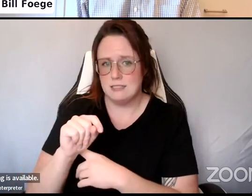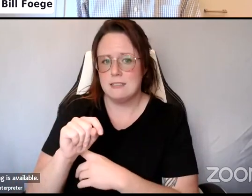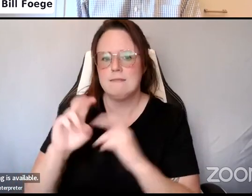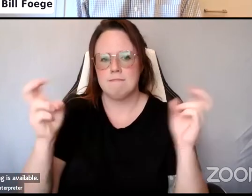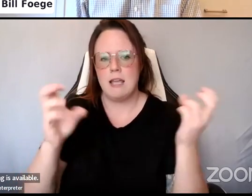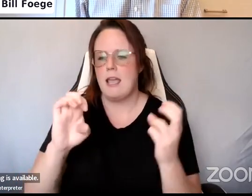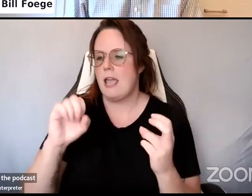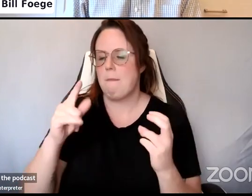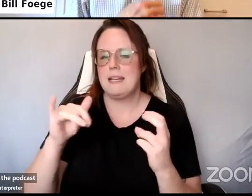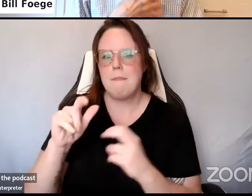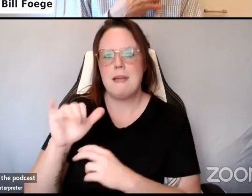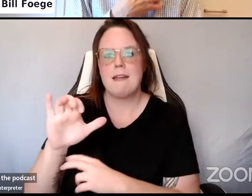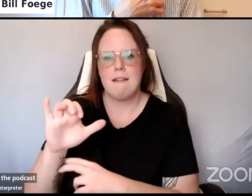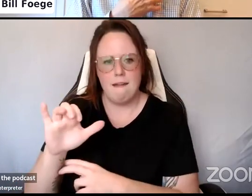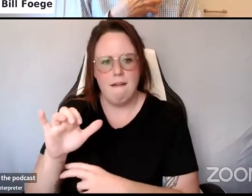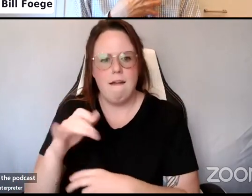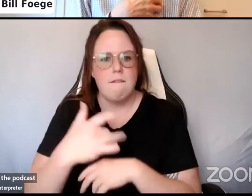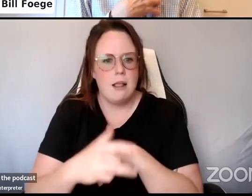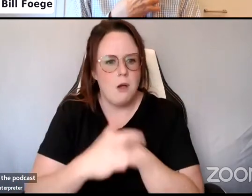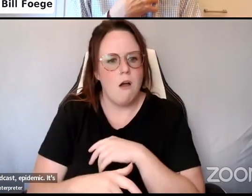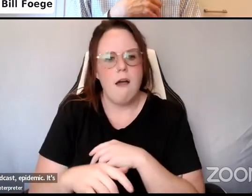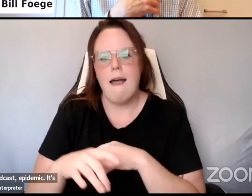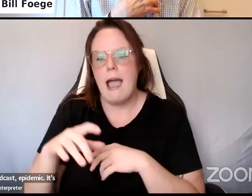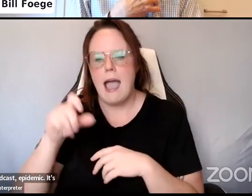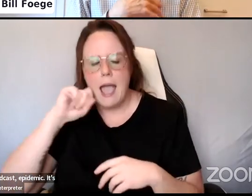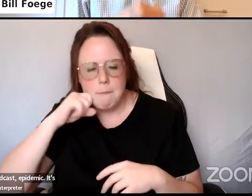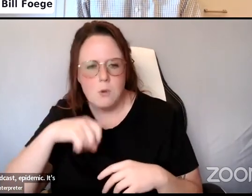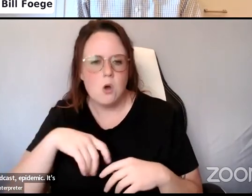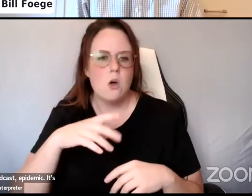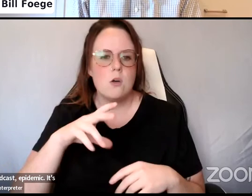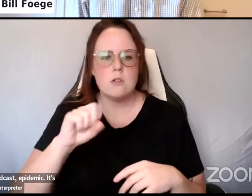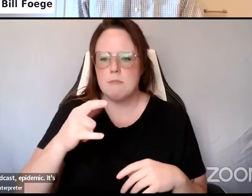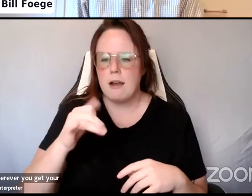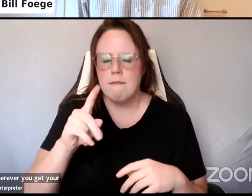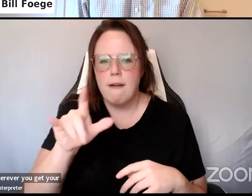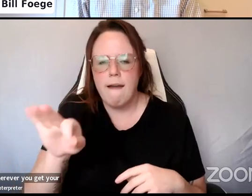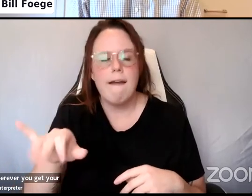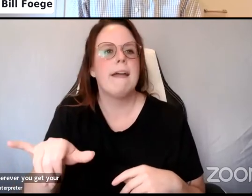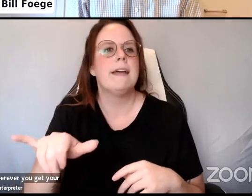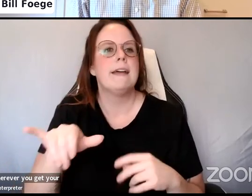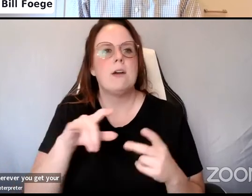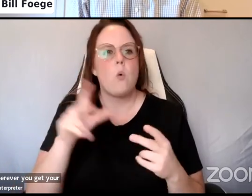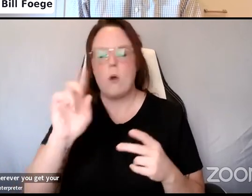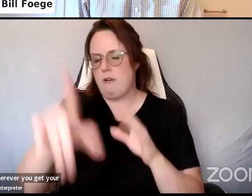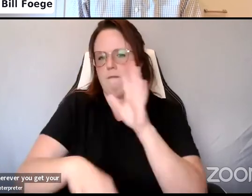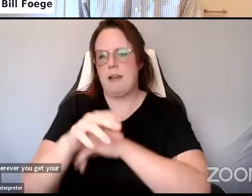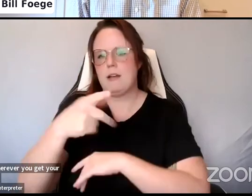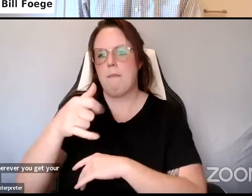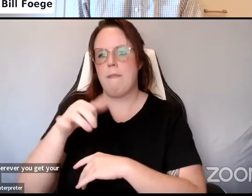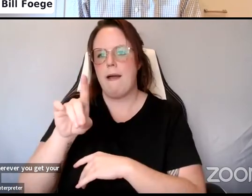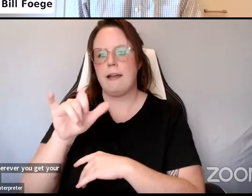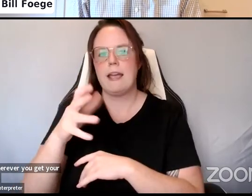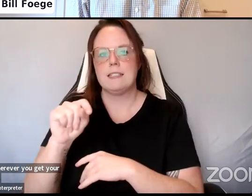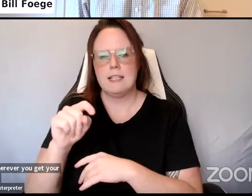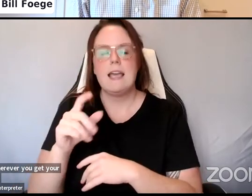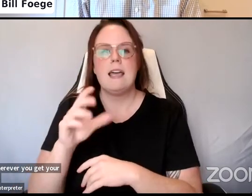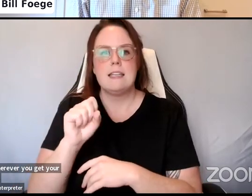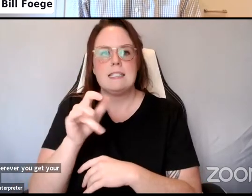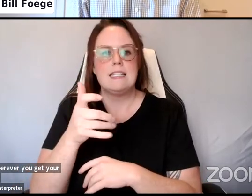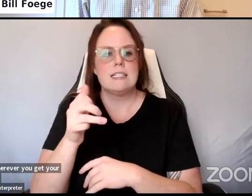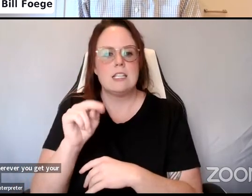on Apple Spotify wherever you get your podcasts season two is the season on eradication of smallpox